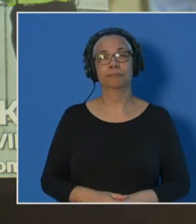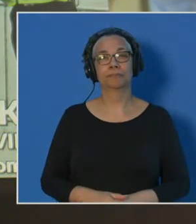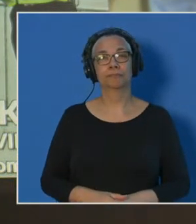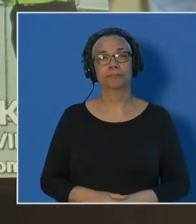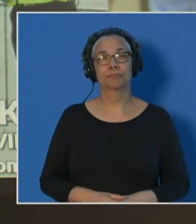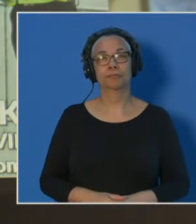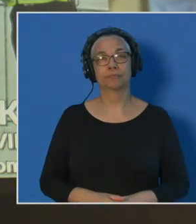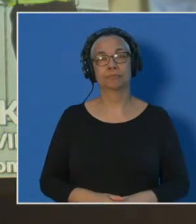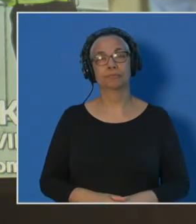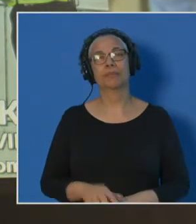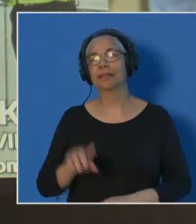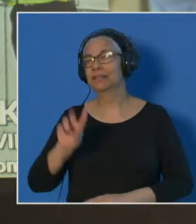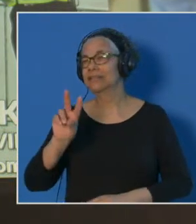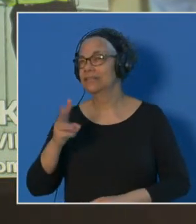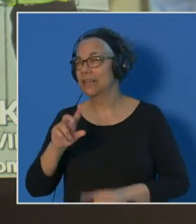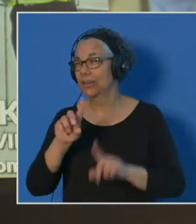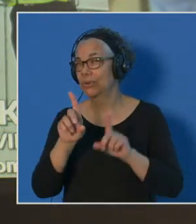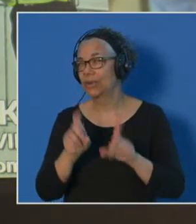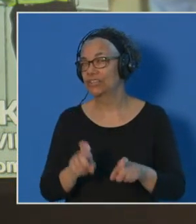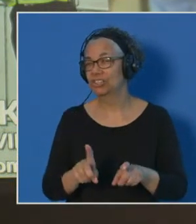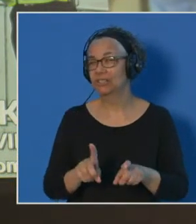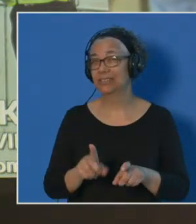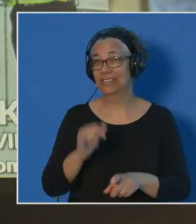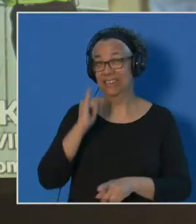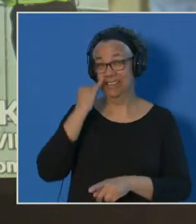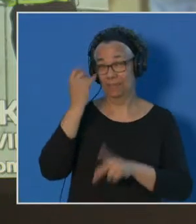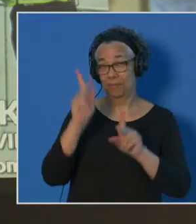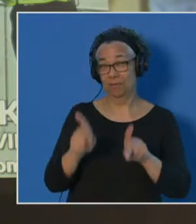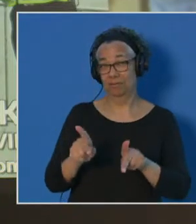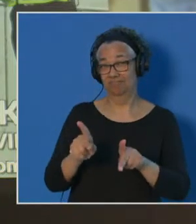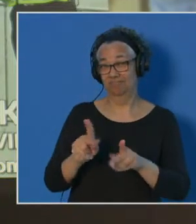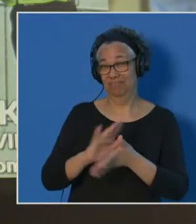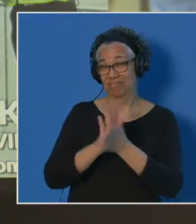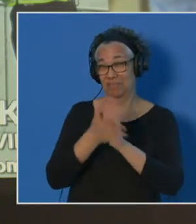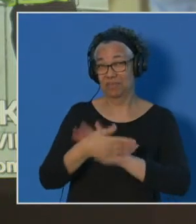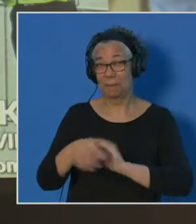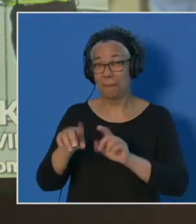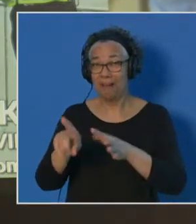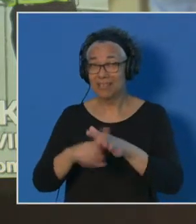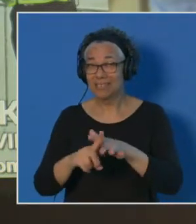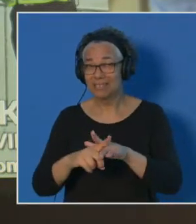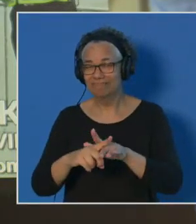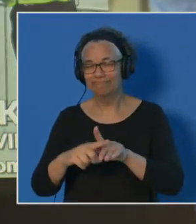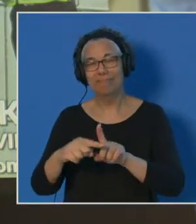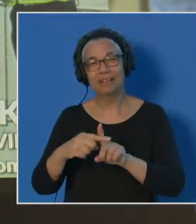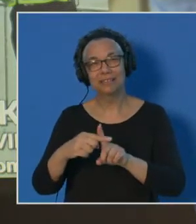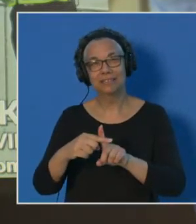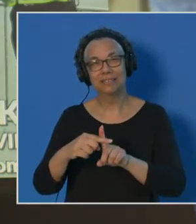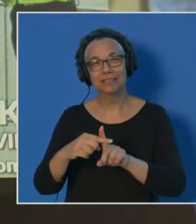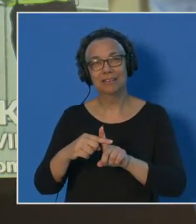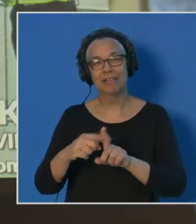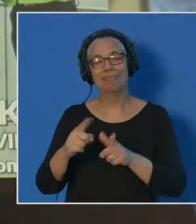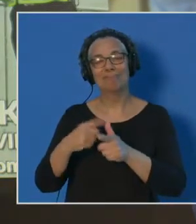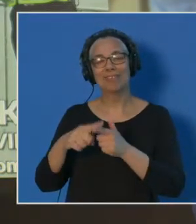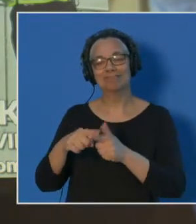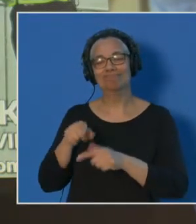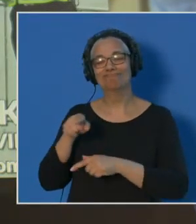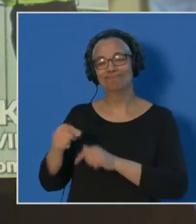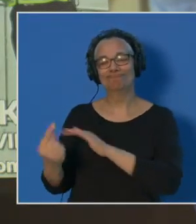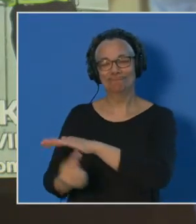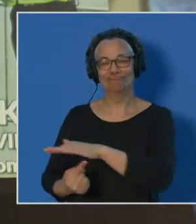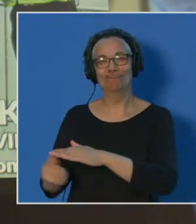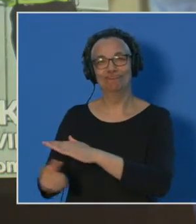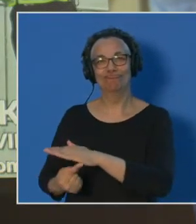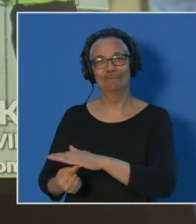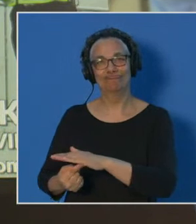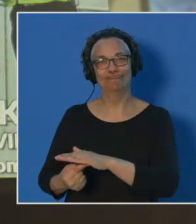The second question you asked was if someone tests positive. Right. If they do test positive, they will be quarantined. They will have to